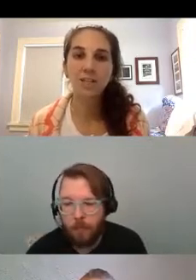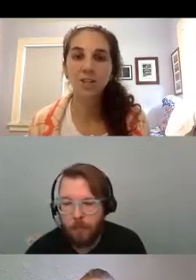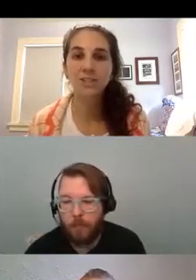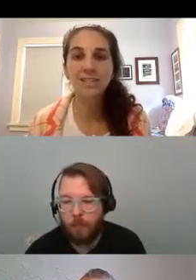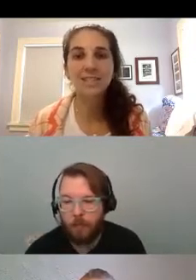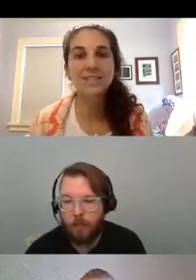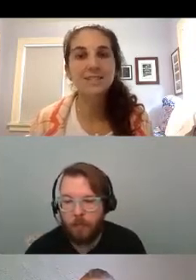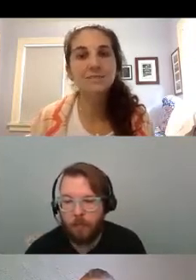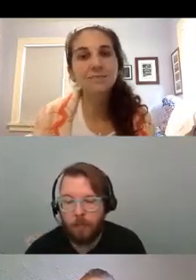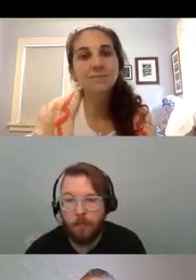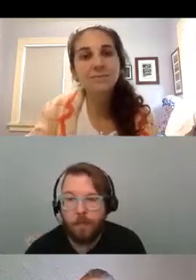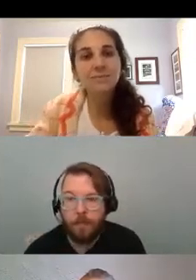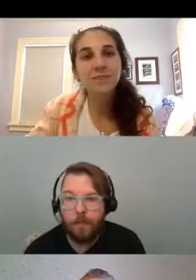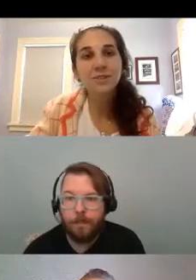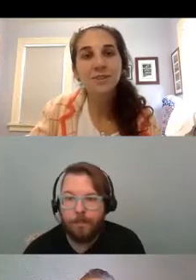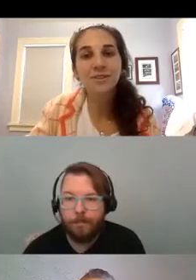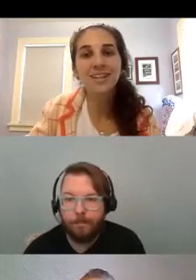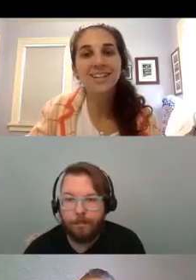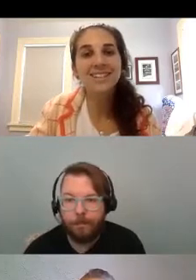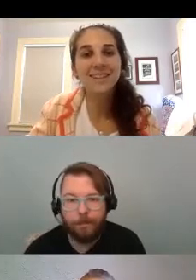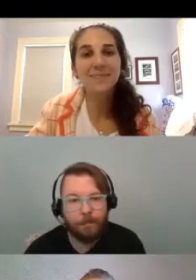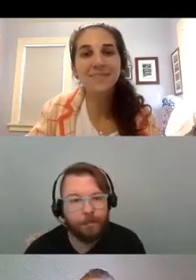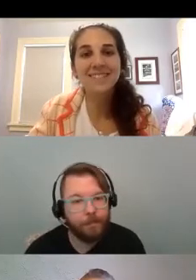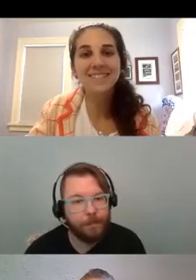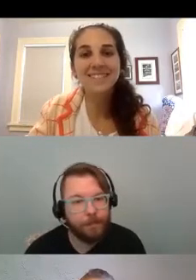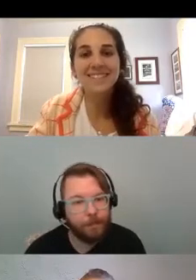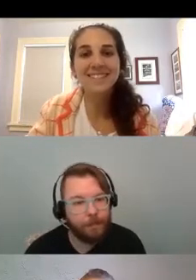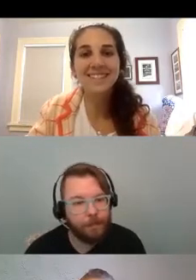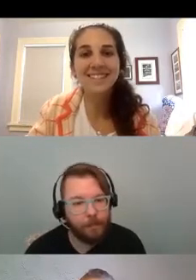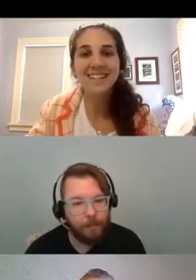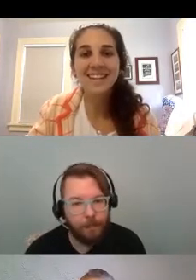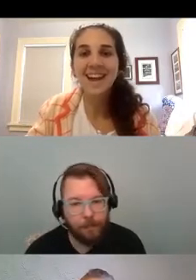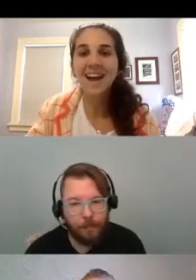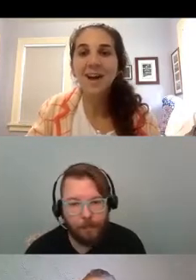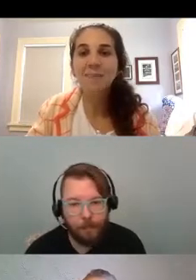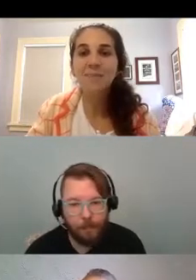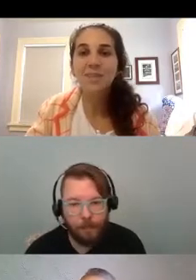refine each other's ideas. You can go to the next slide, please.